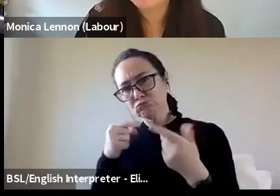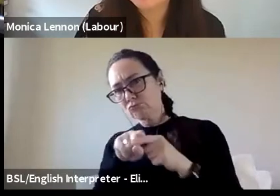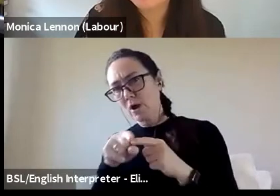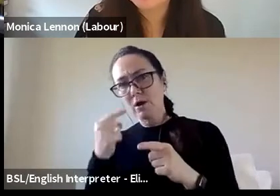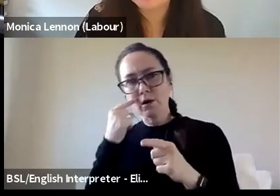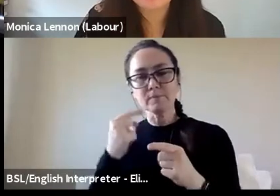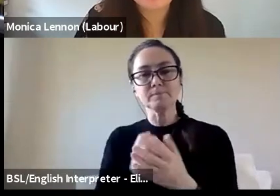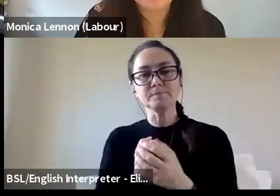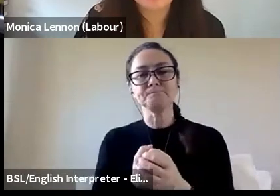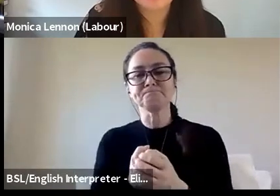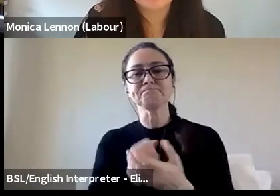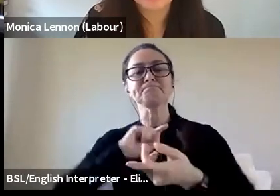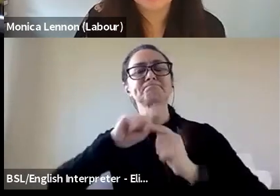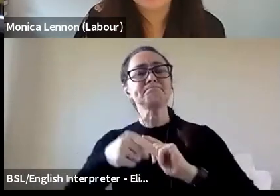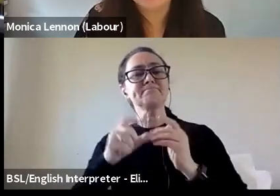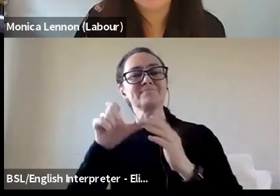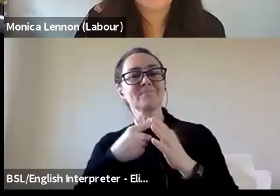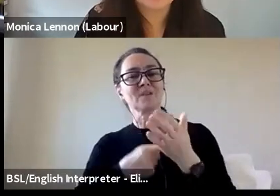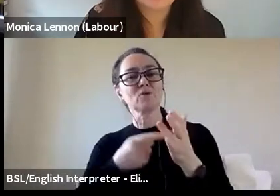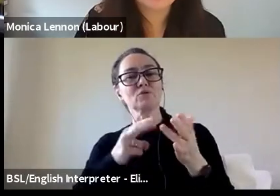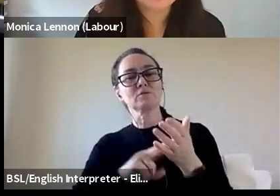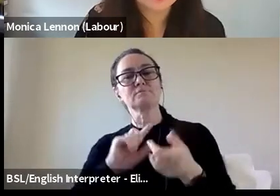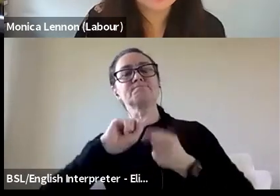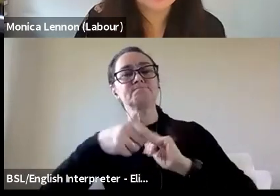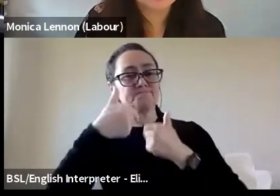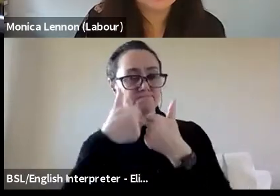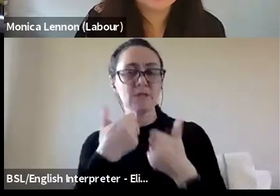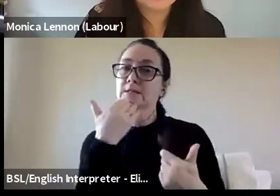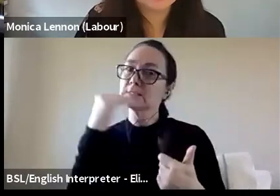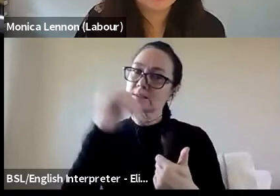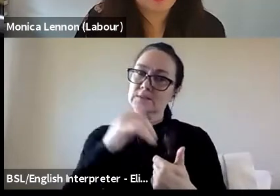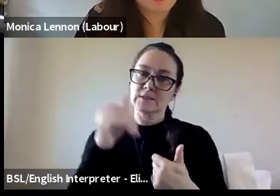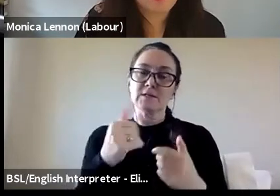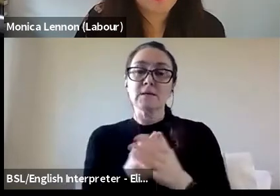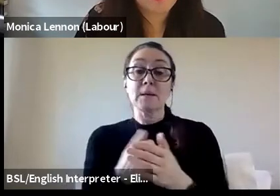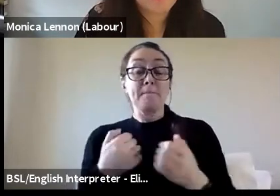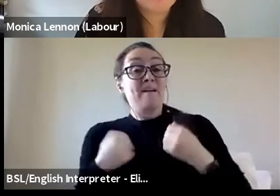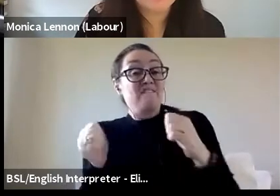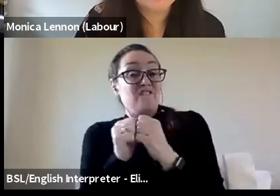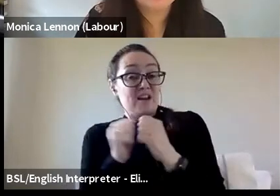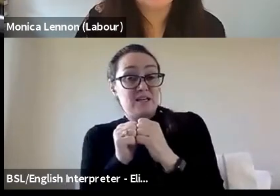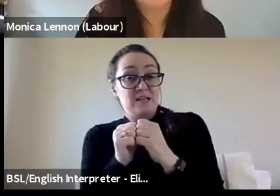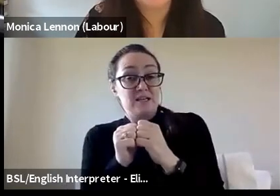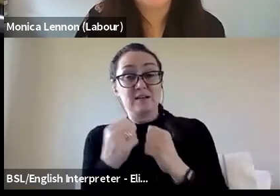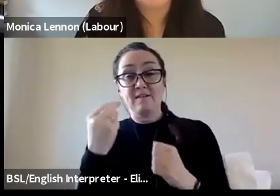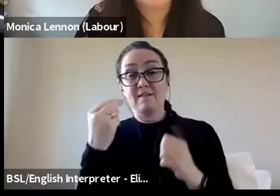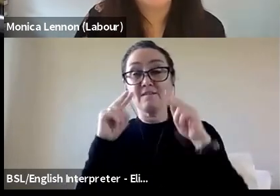the things that a friend of mine who is visually impaired, she